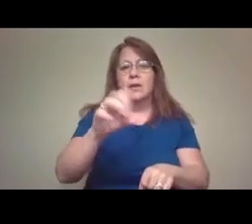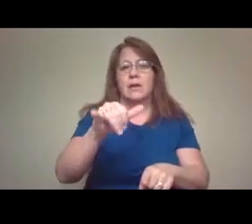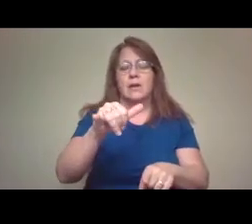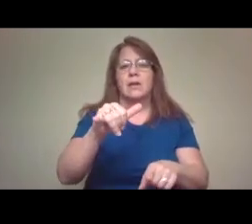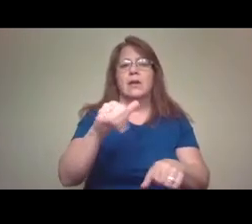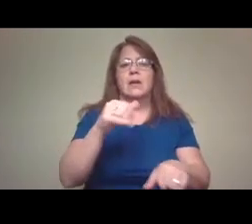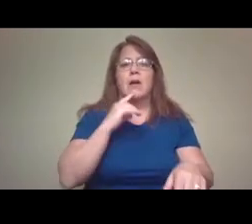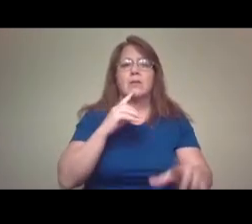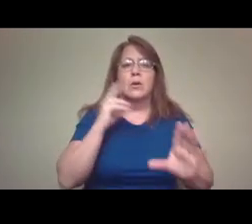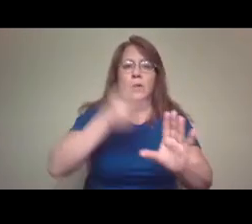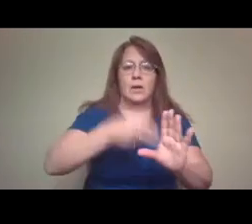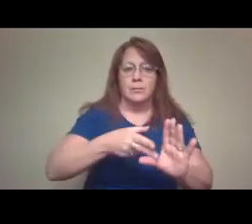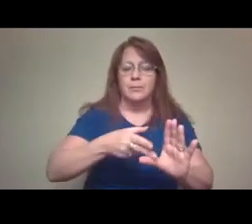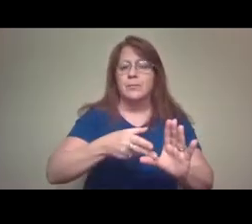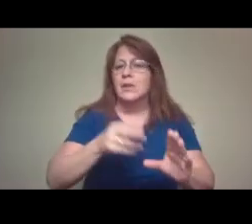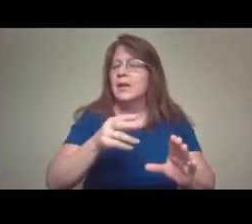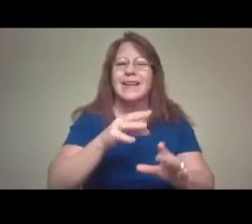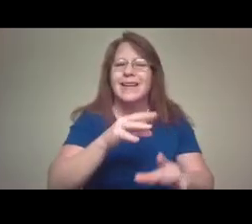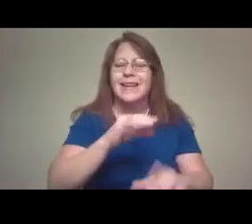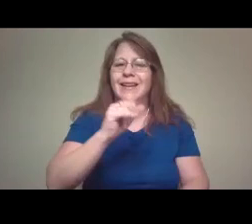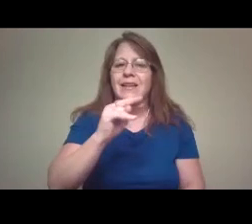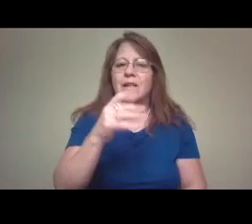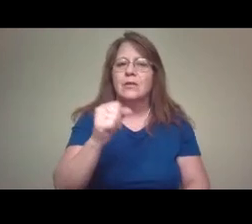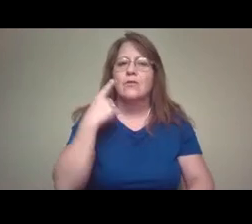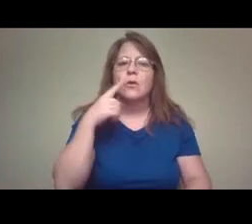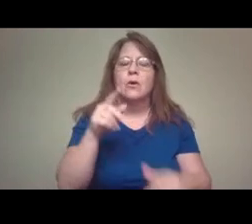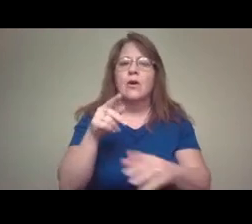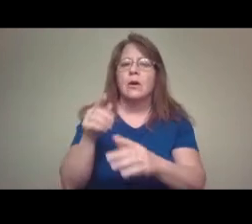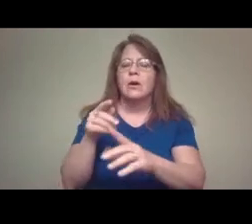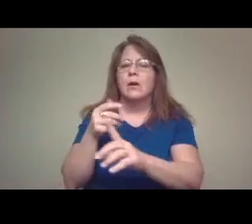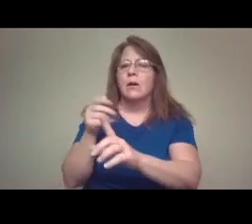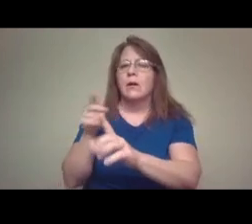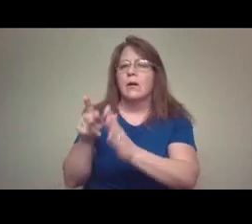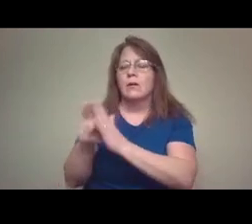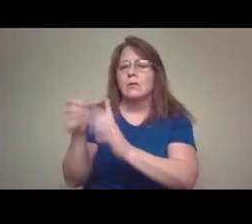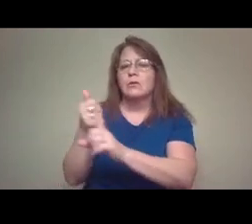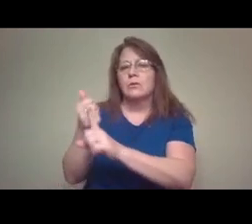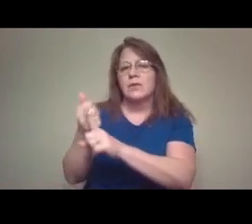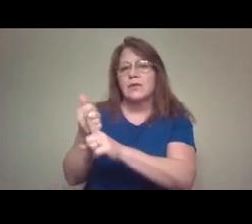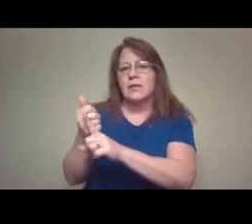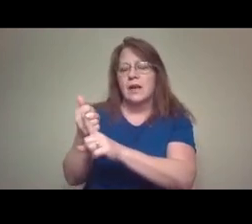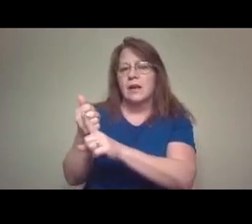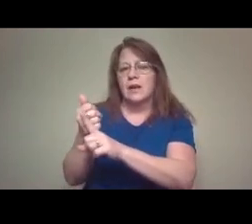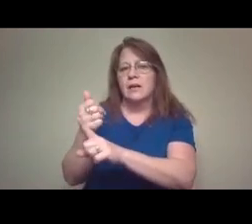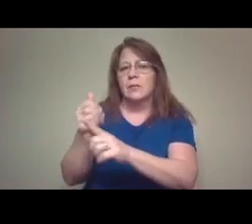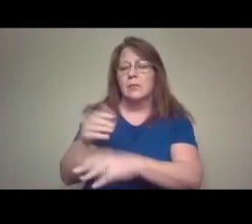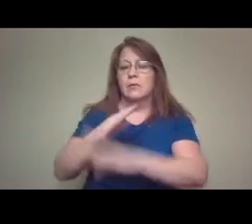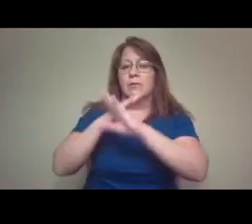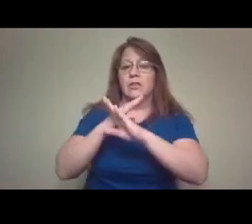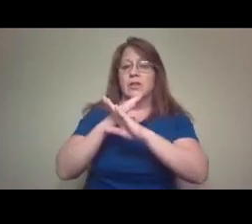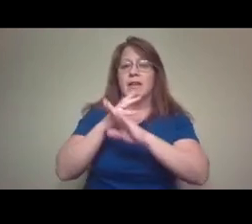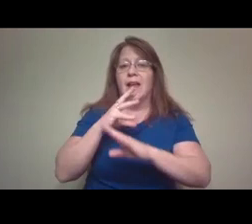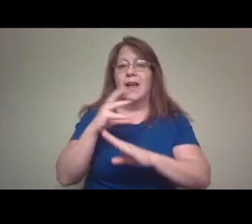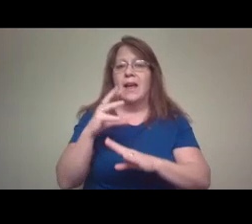to incorporate the youth perspective into suicide prevention, mental health, and substance abuse prevention work. We work